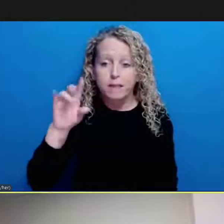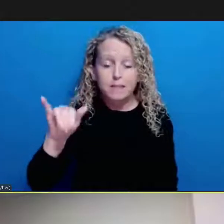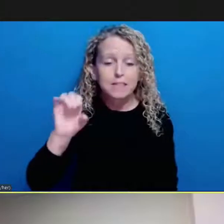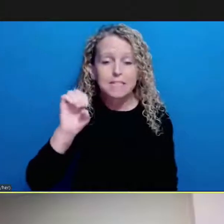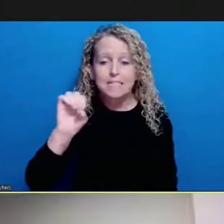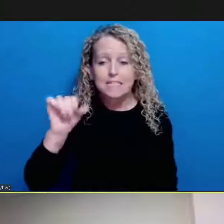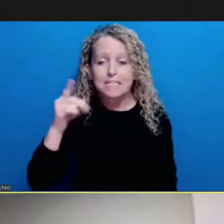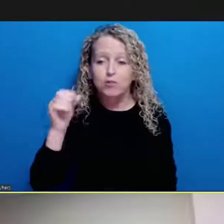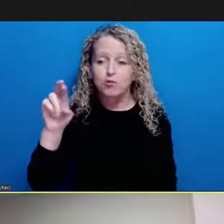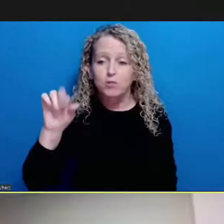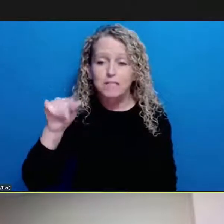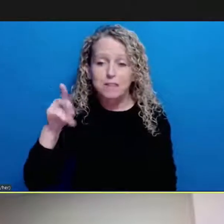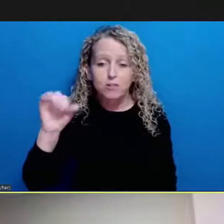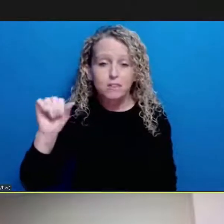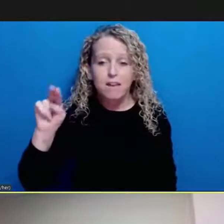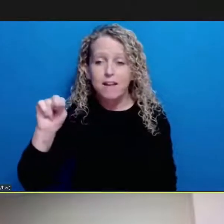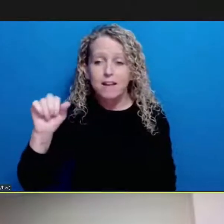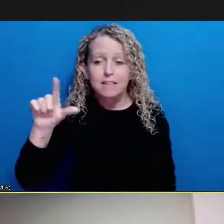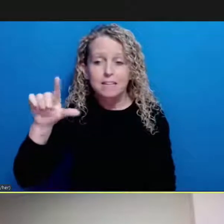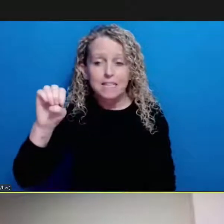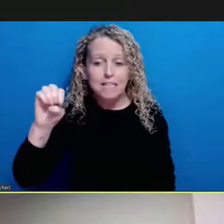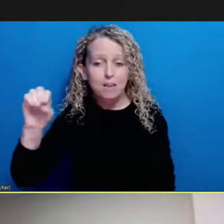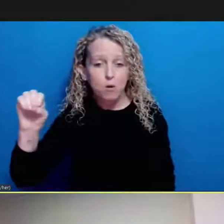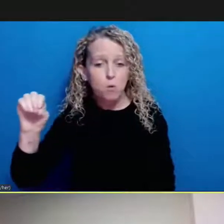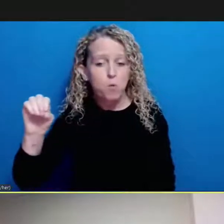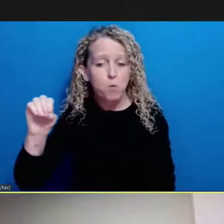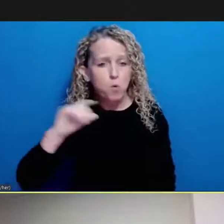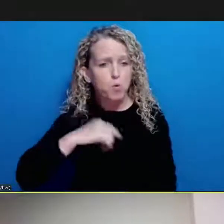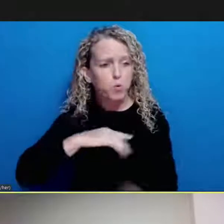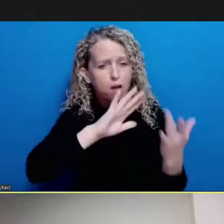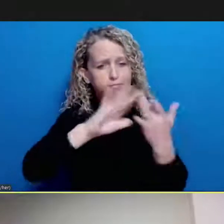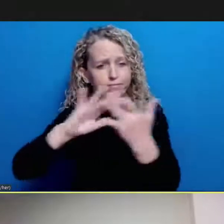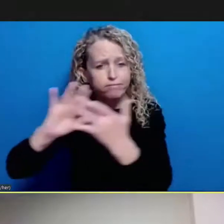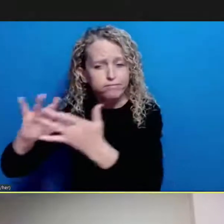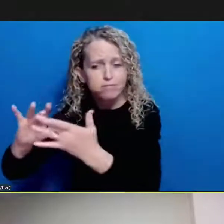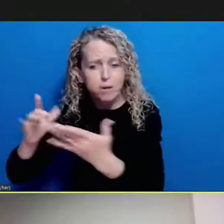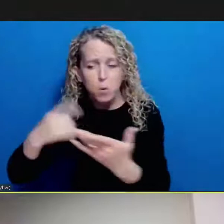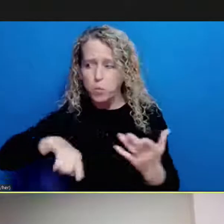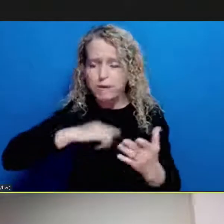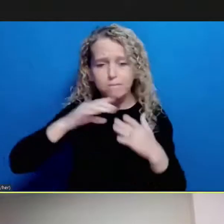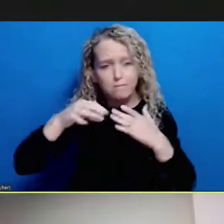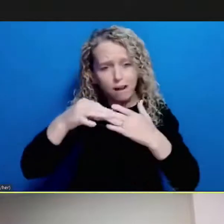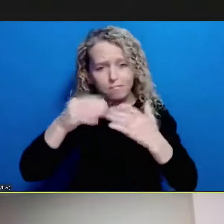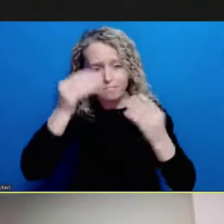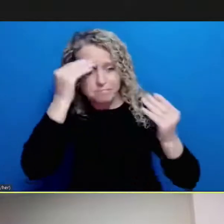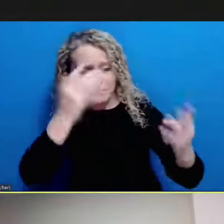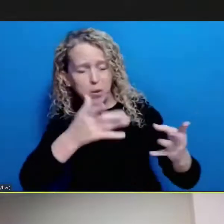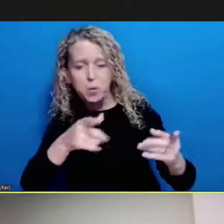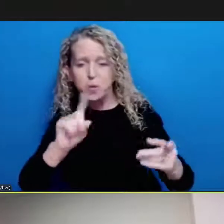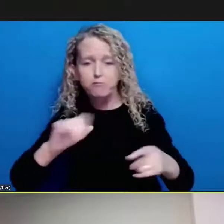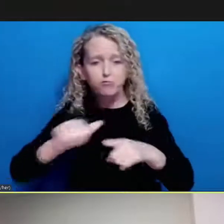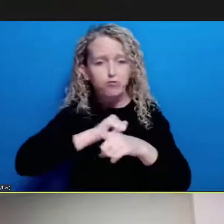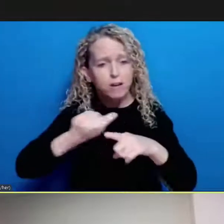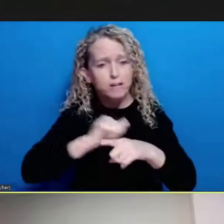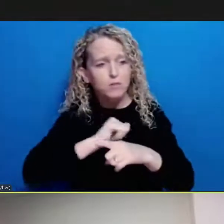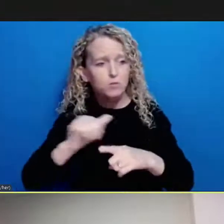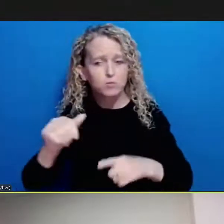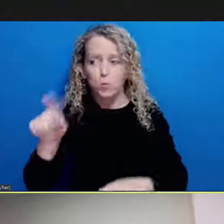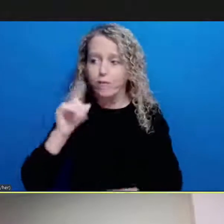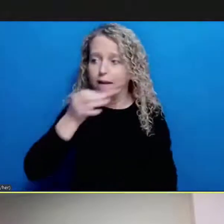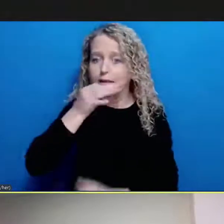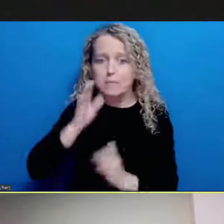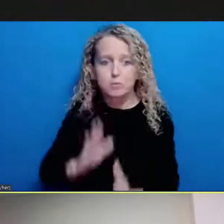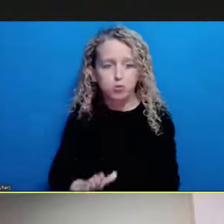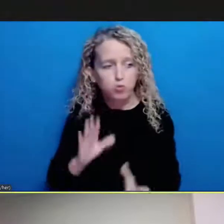NSLEO to even contacting the Directorate, we can guide you to where that training is available and where those experts are. The other thing